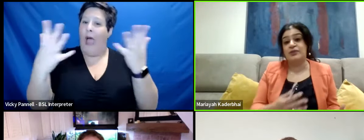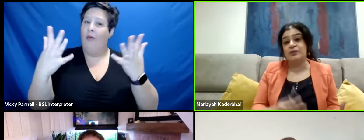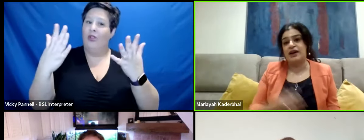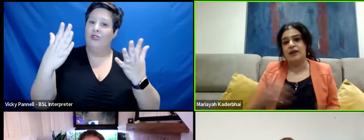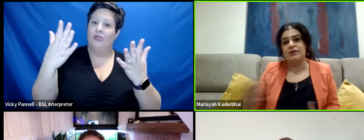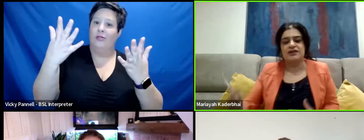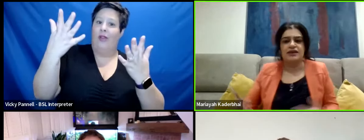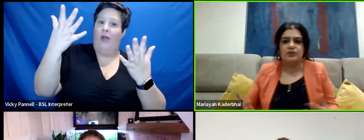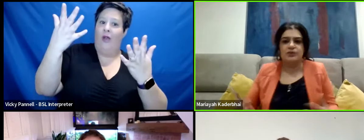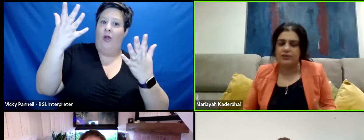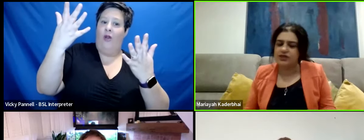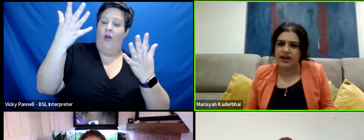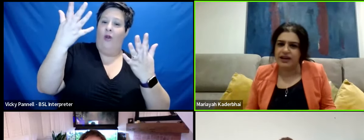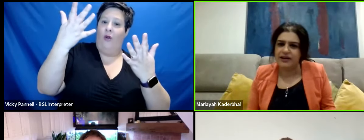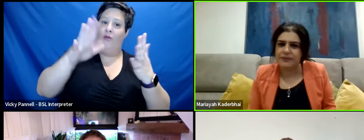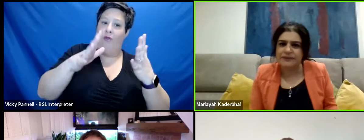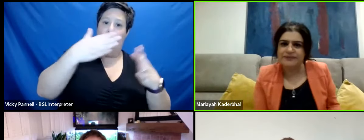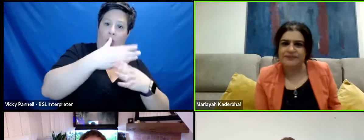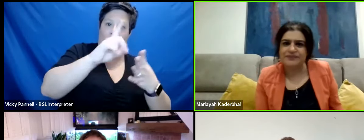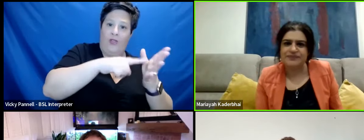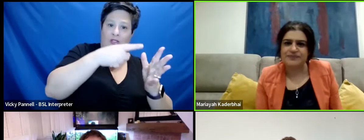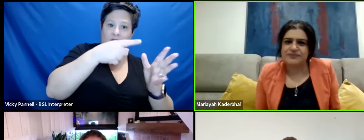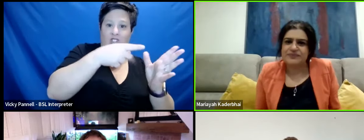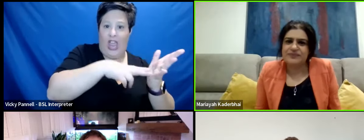kind of from the book? How much of that is working with Jane?